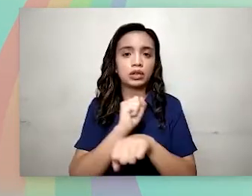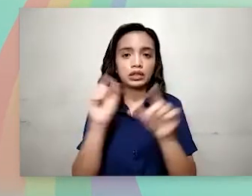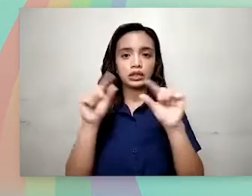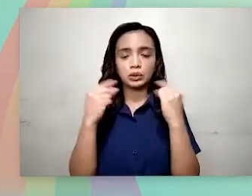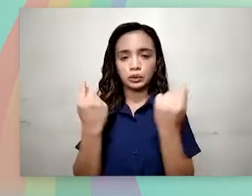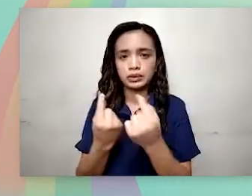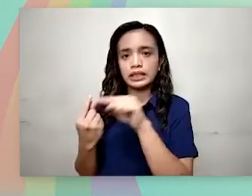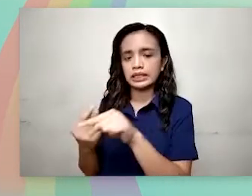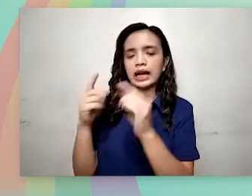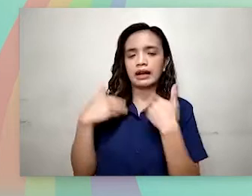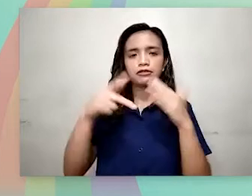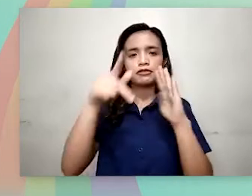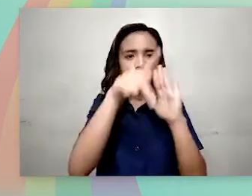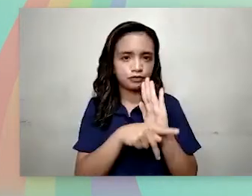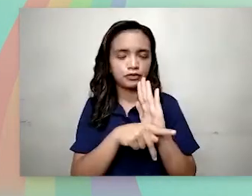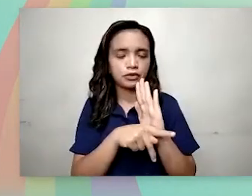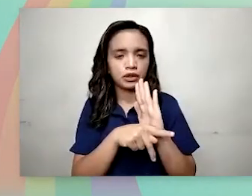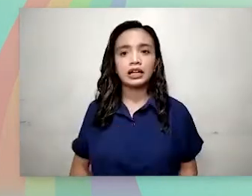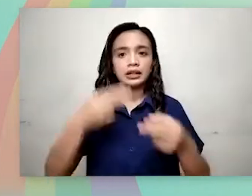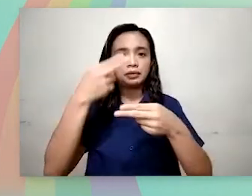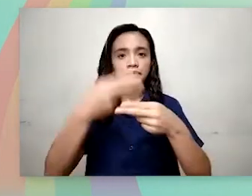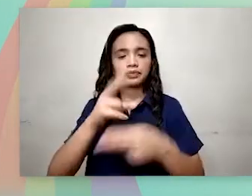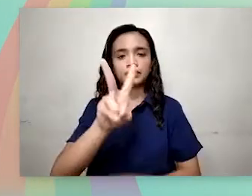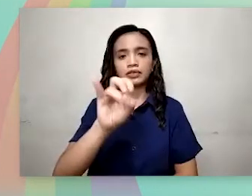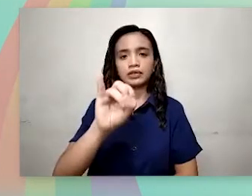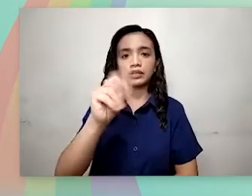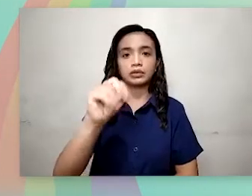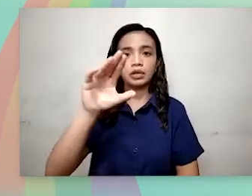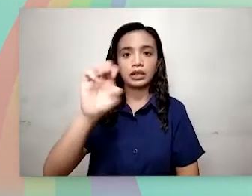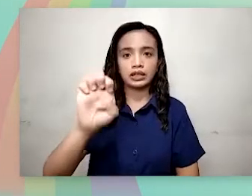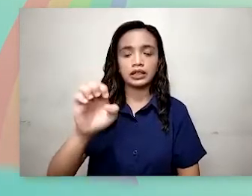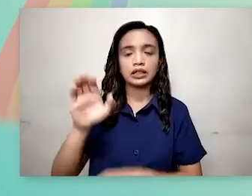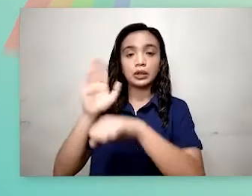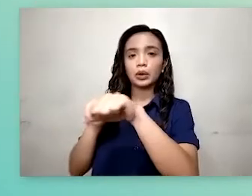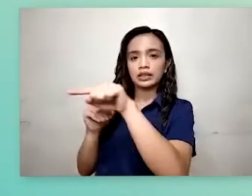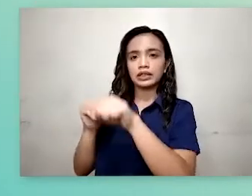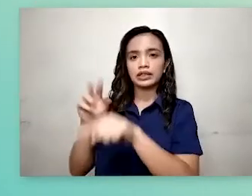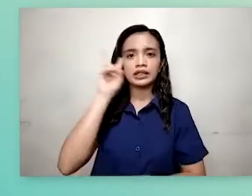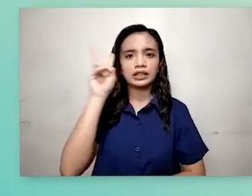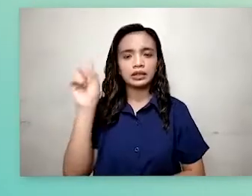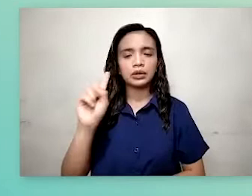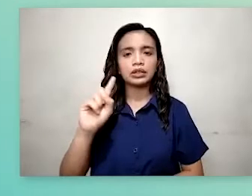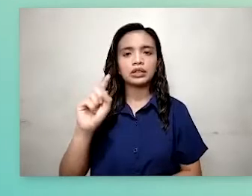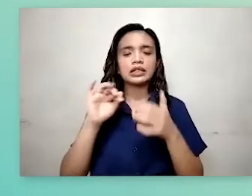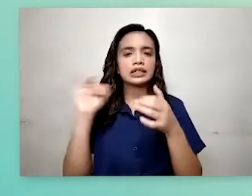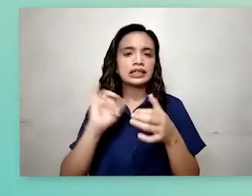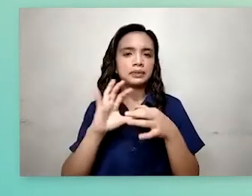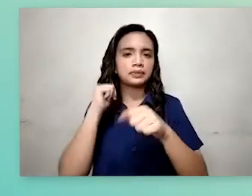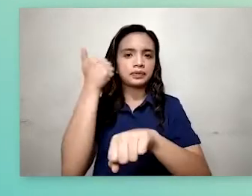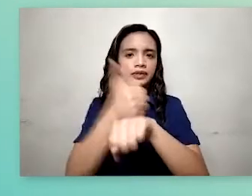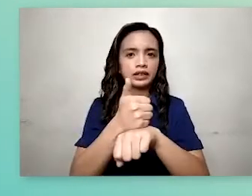sector councils, committees, and technical working groups. And then we also have Mr. Vince Rapisira. We fondly call him Sir Vince. He's